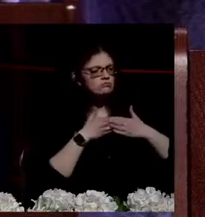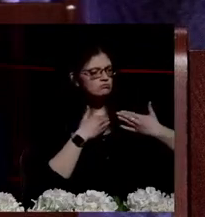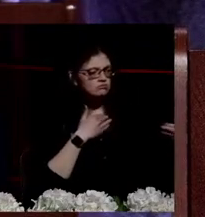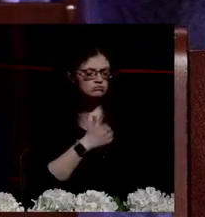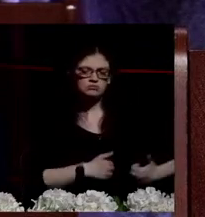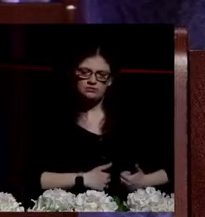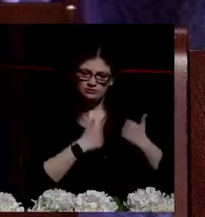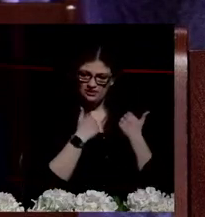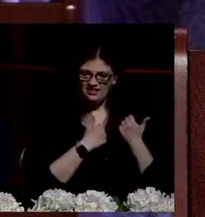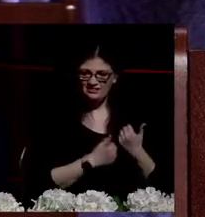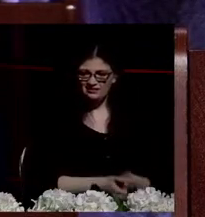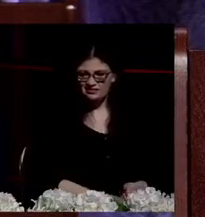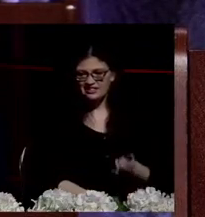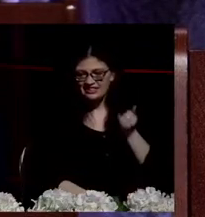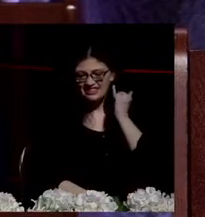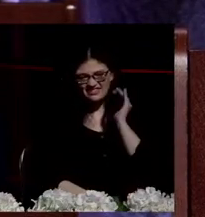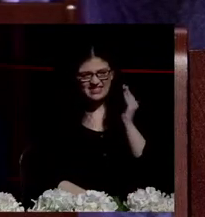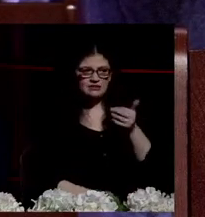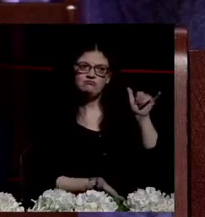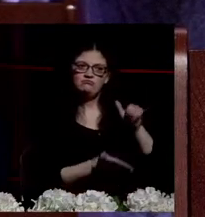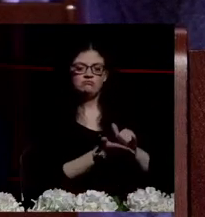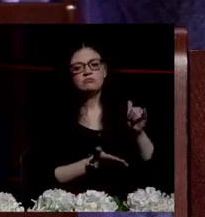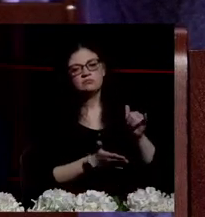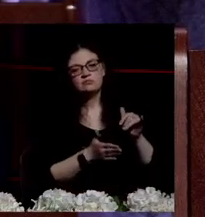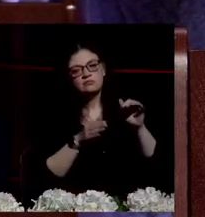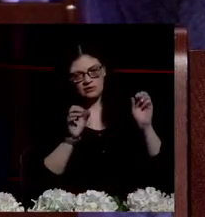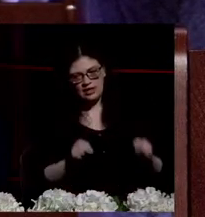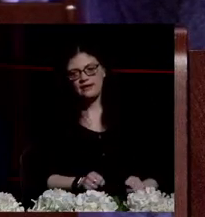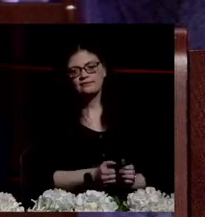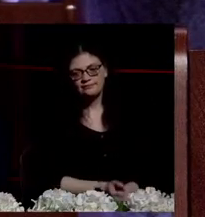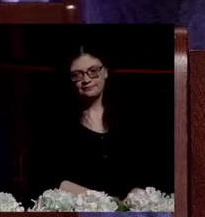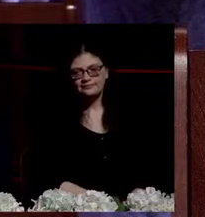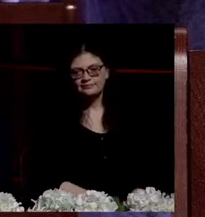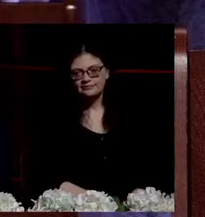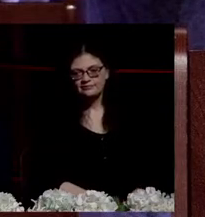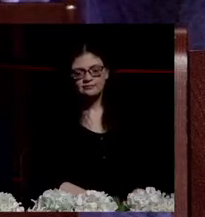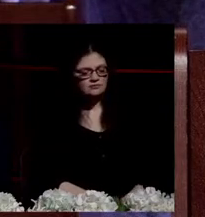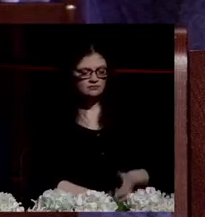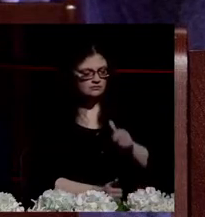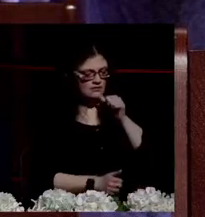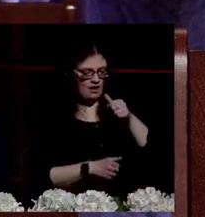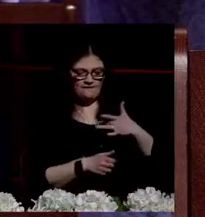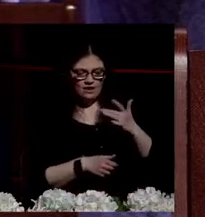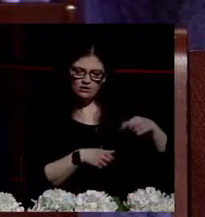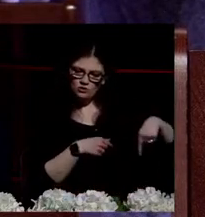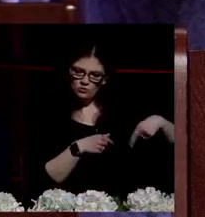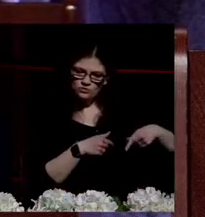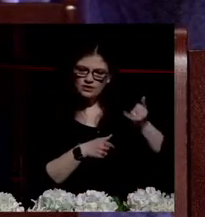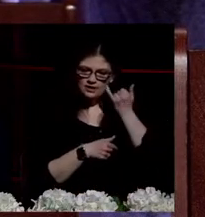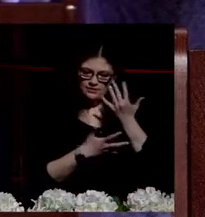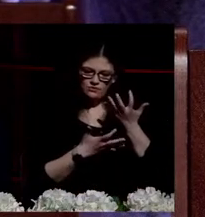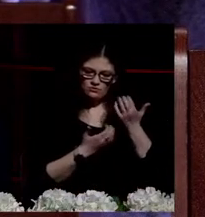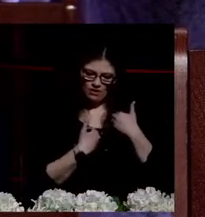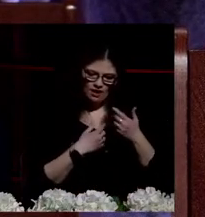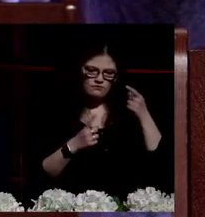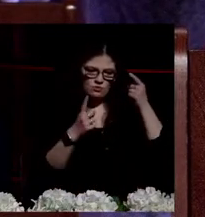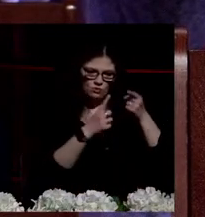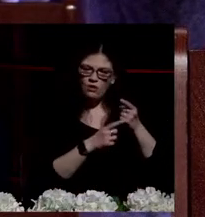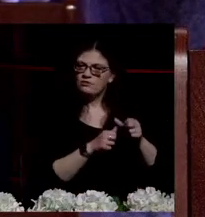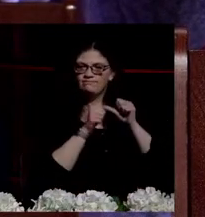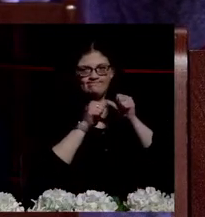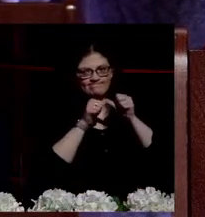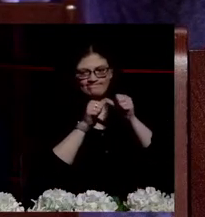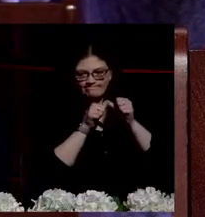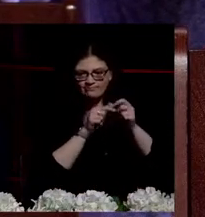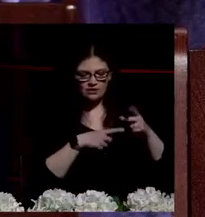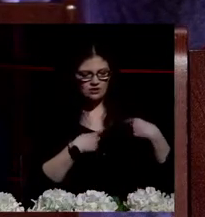and even when it seems like it's impossible, it's very possible. Don't get nervous if you have big goals. Just chip away at it until you get to where you need